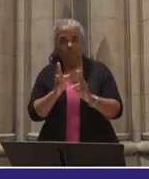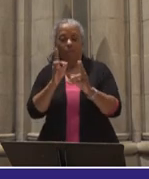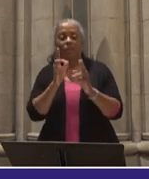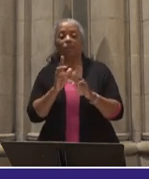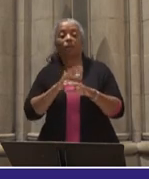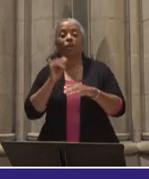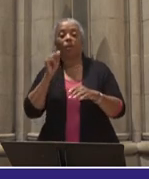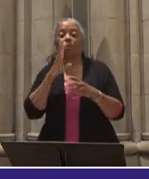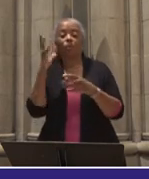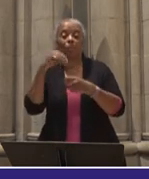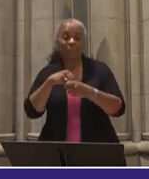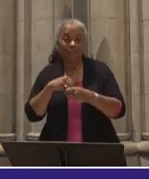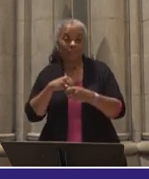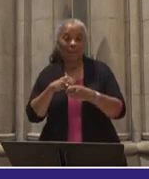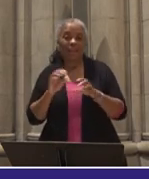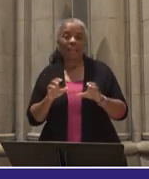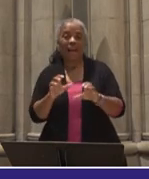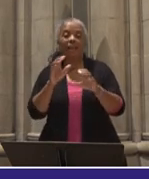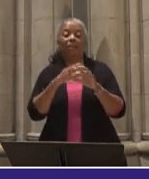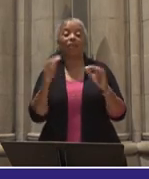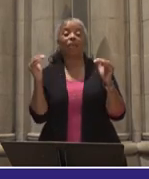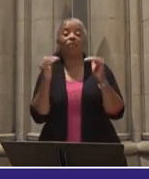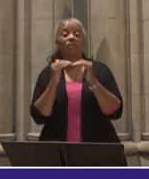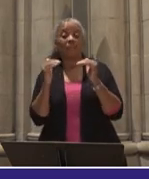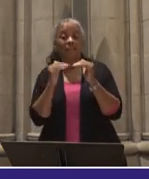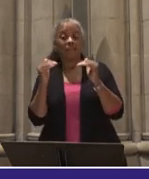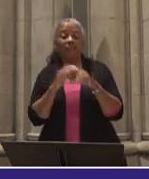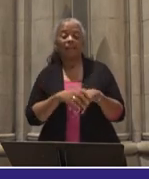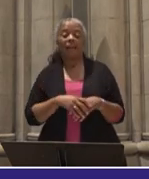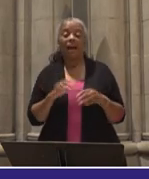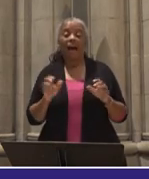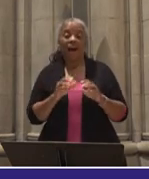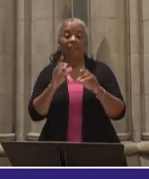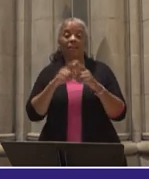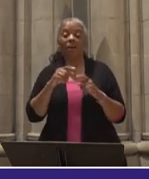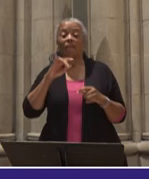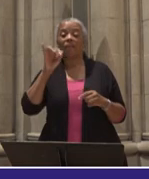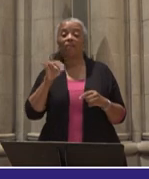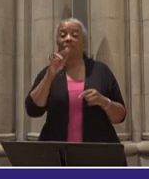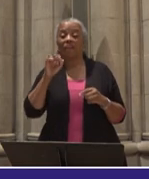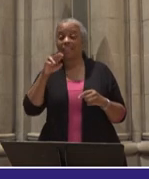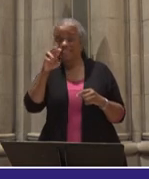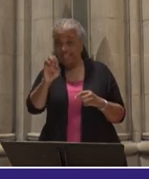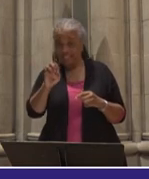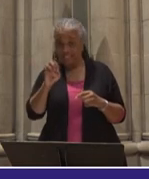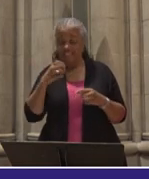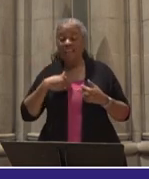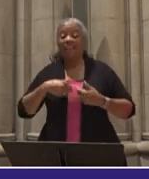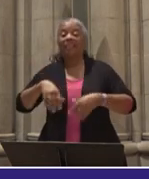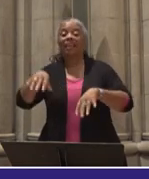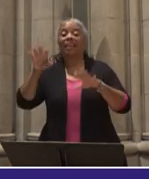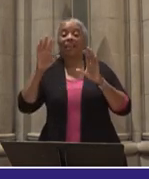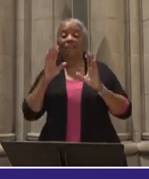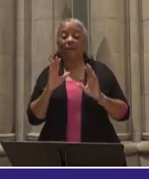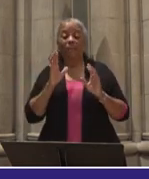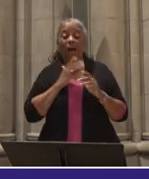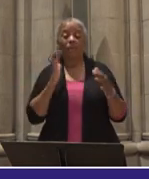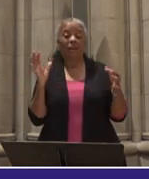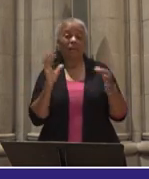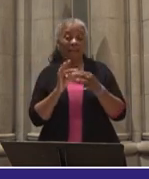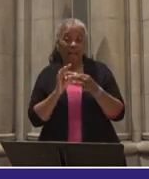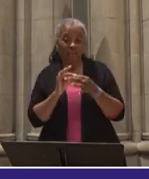participate in acts of justice that give up our allegiance to and